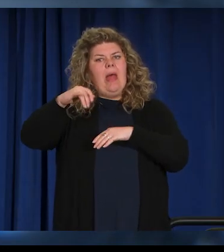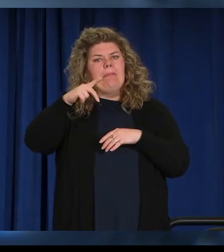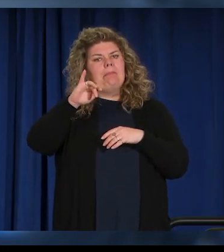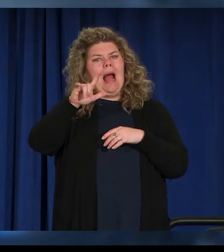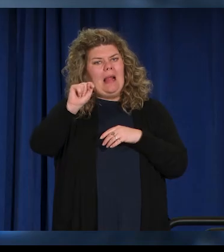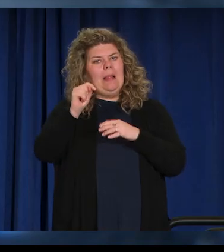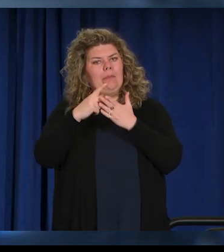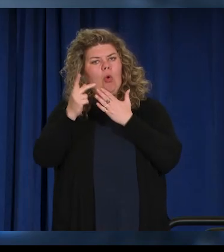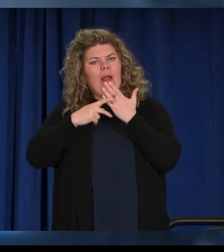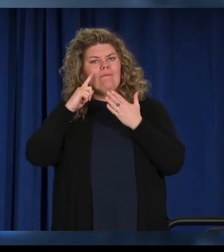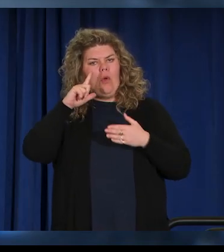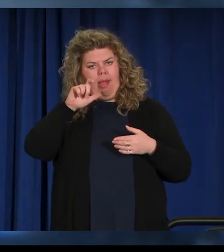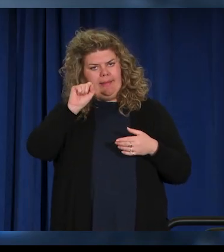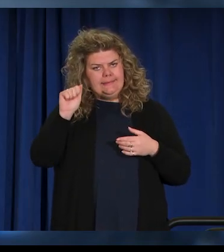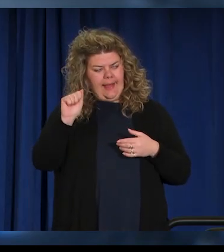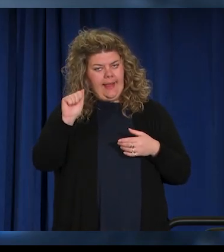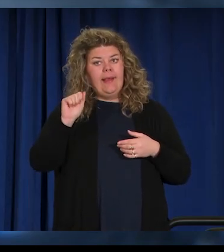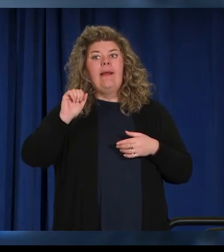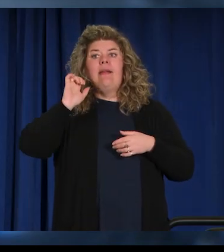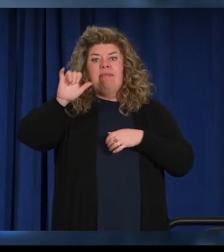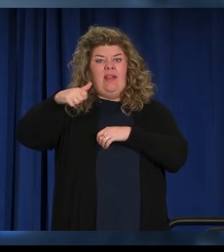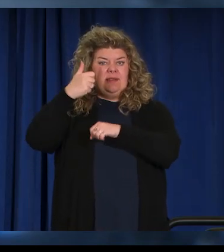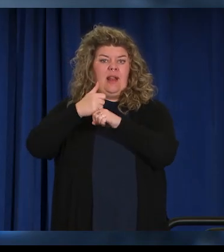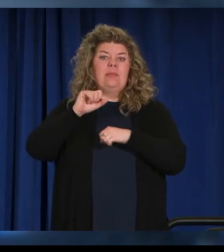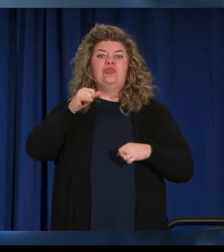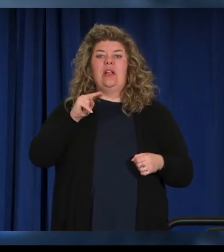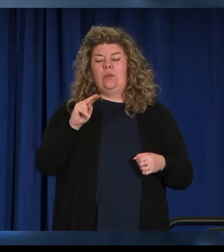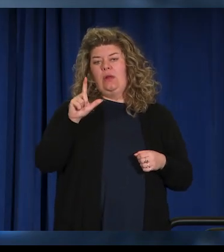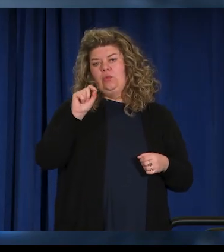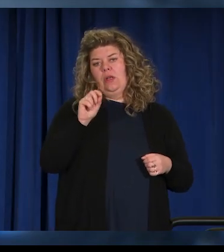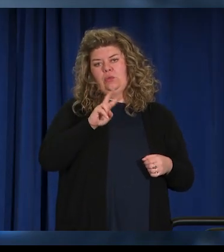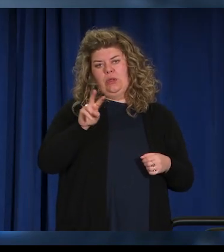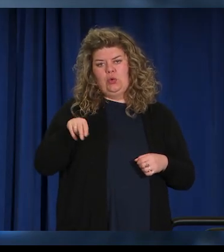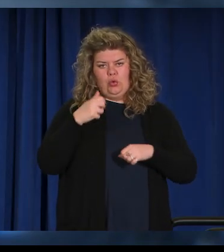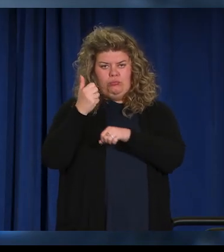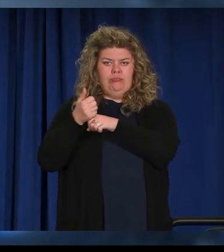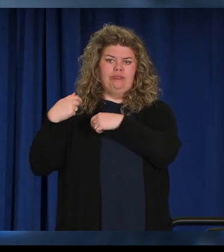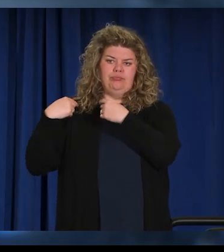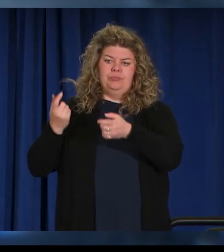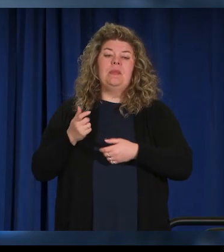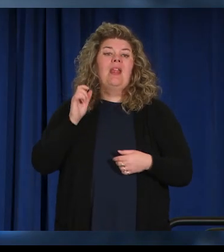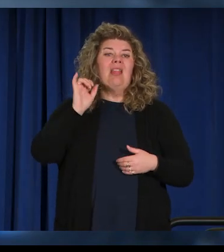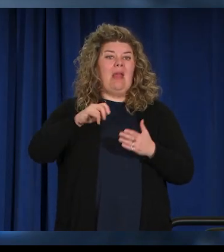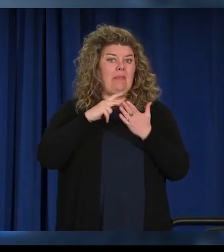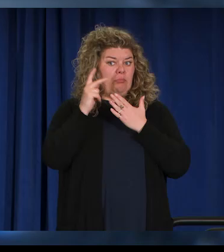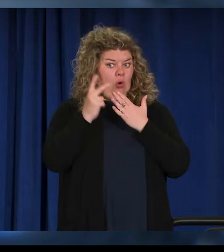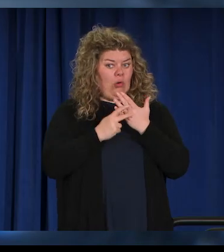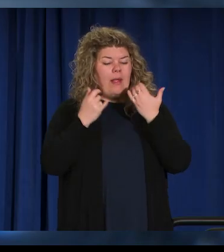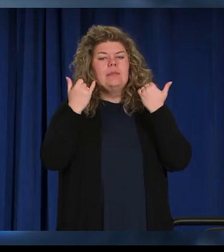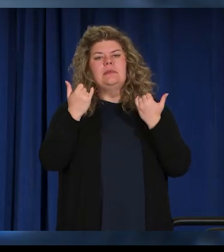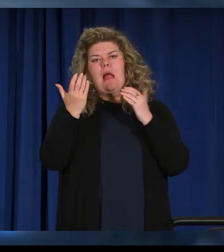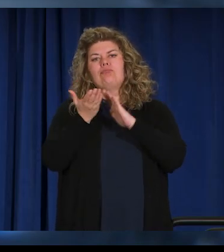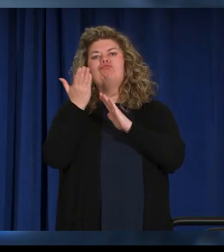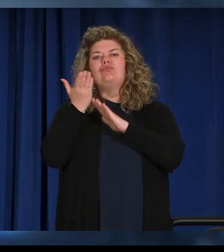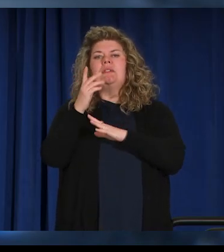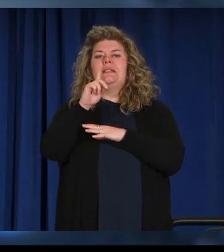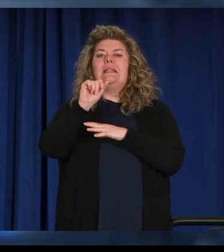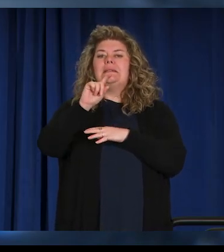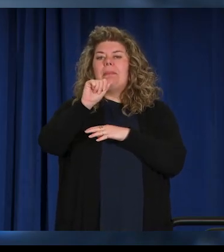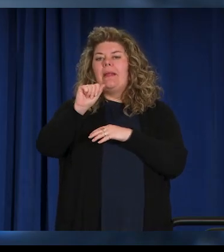for LS&A, which was launched in January of 2022. The program now facilitates